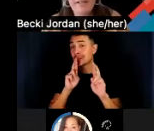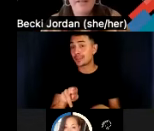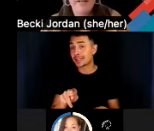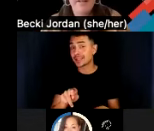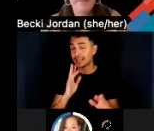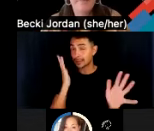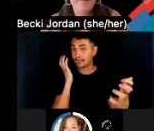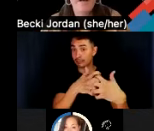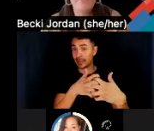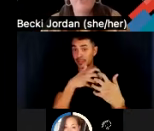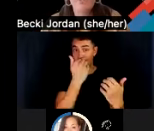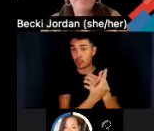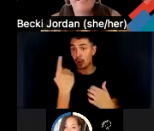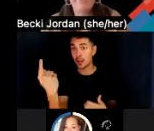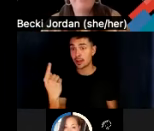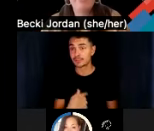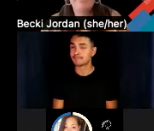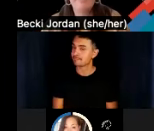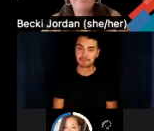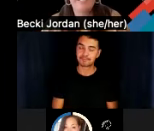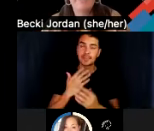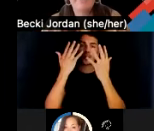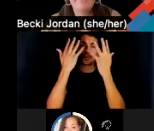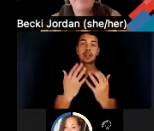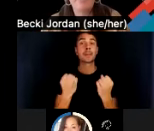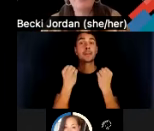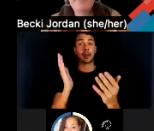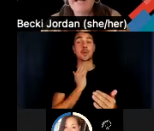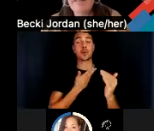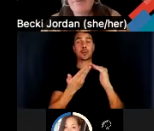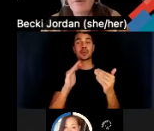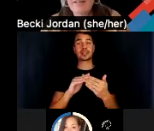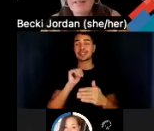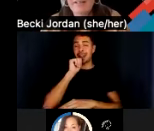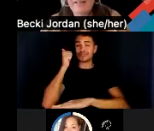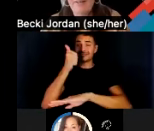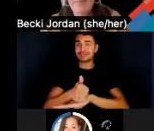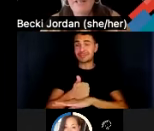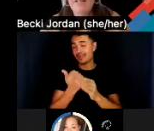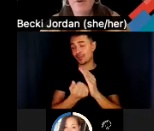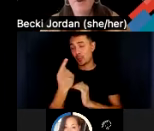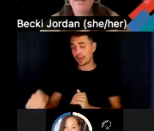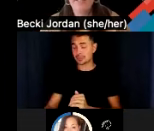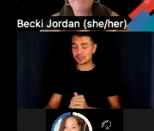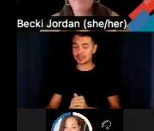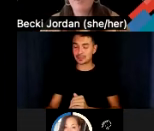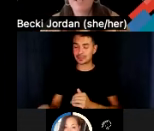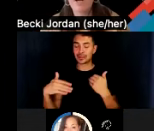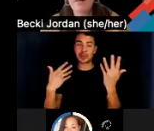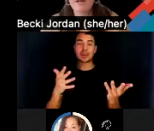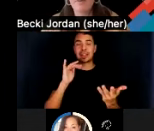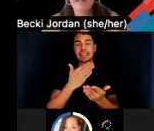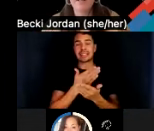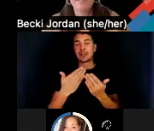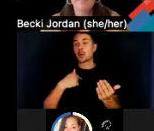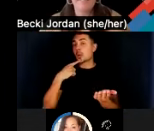everyone. Unfortunately, in many of our communities, it's not built by everyone. And so that's some of what we're going to